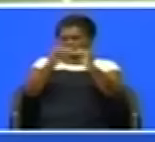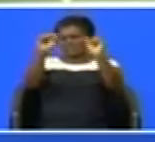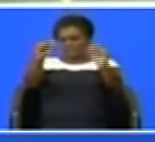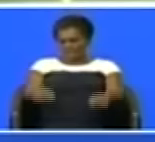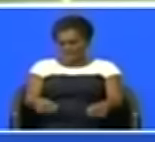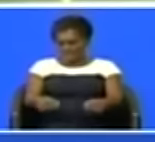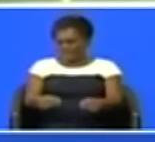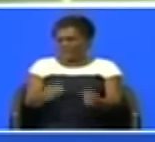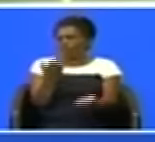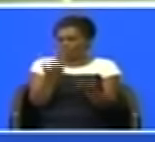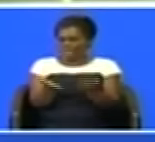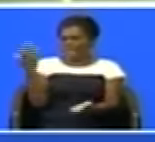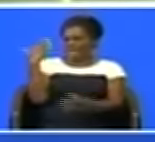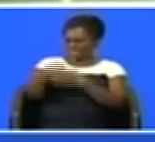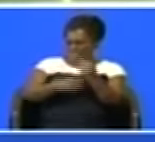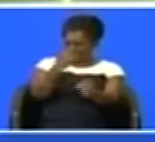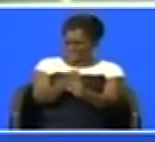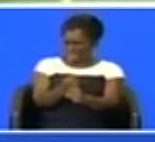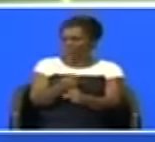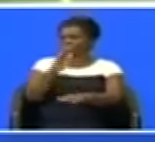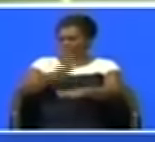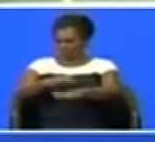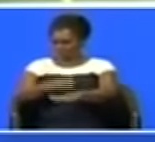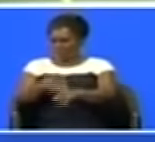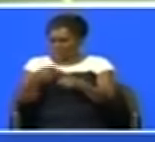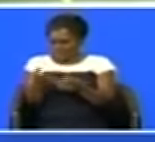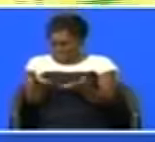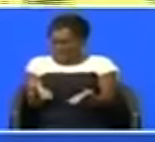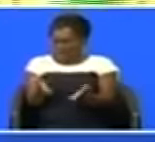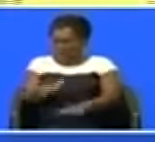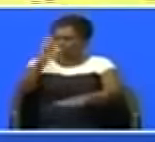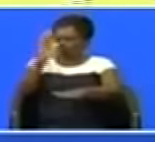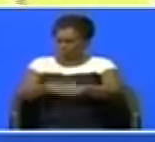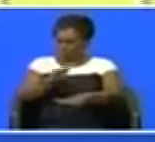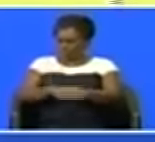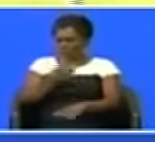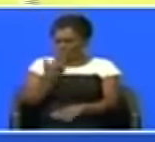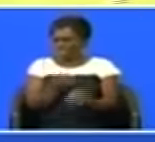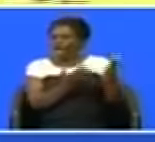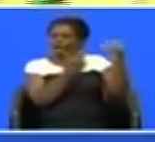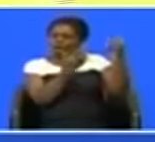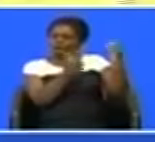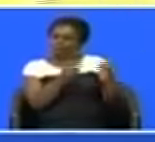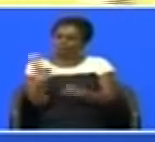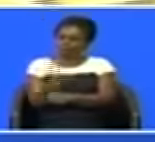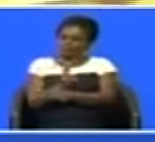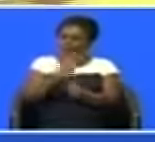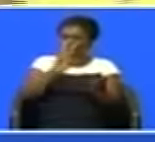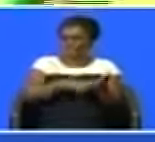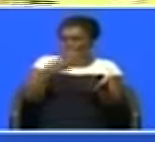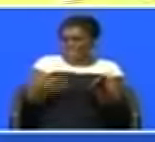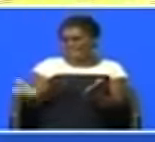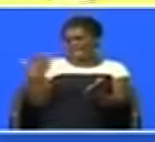team pali tulikuwa last year, ile round tulifika ilikuwa poa na team iko compact sai. Starlets are hoping to use last year's failure to qualify